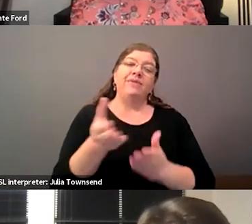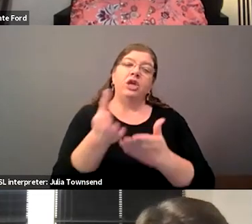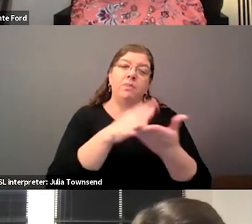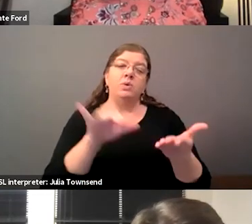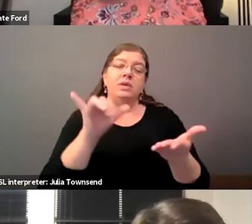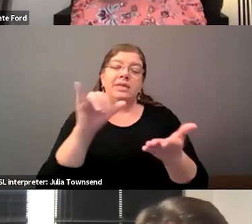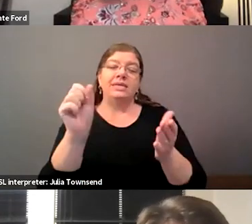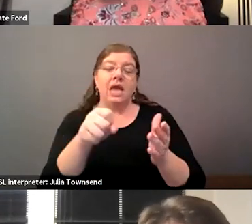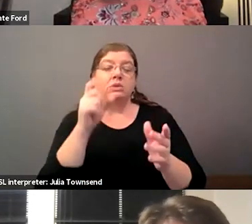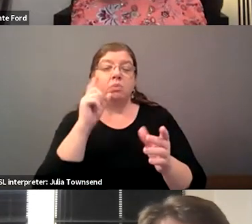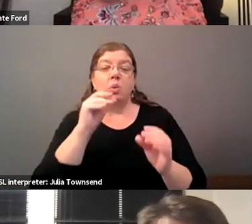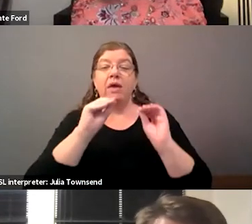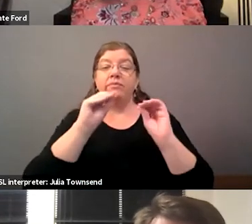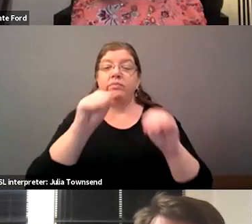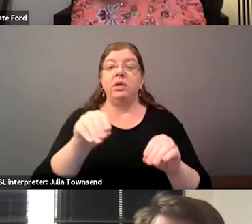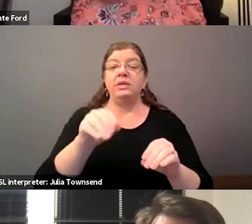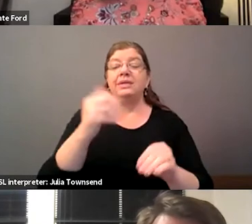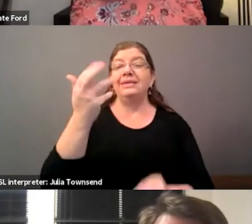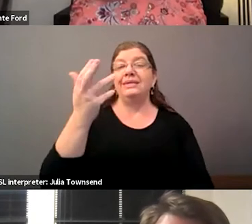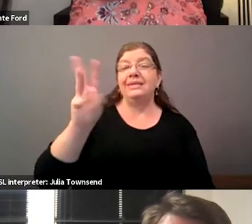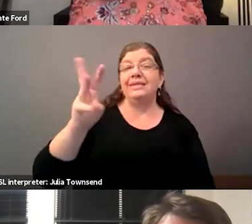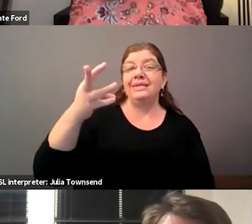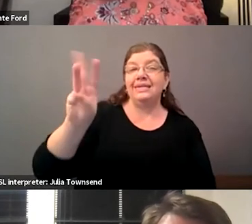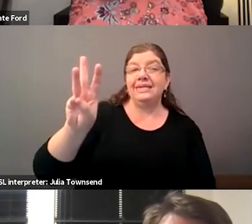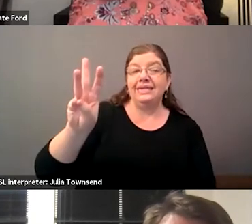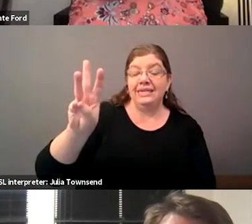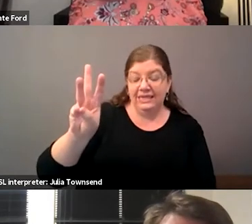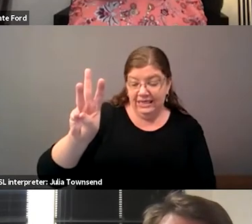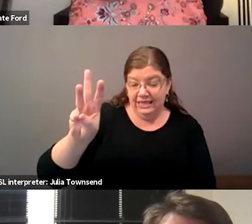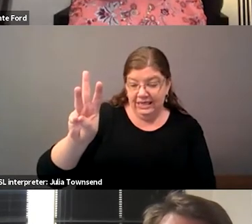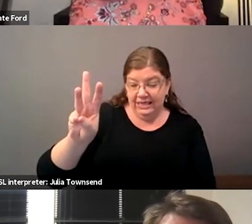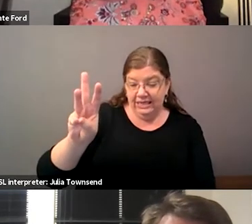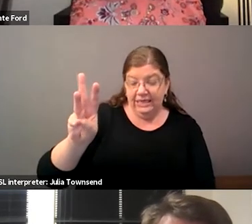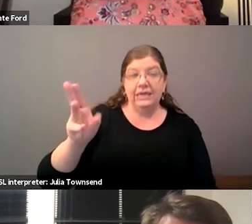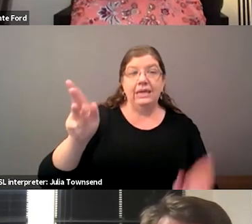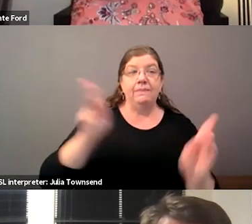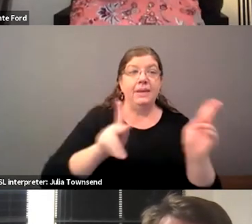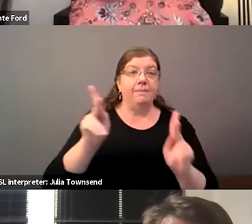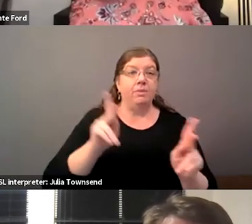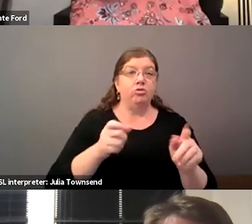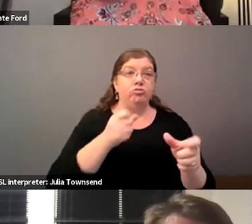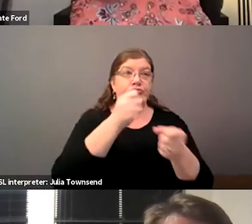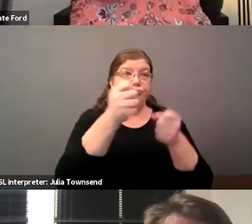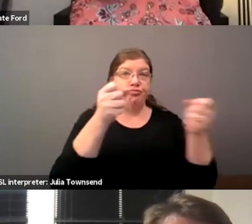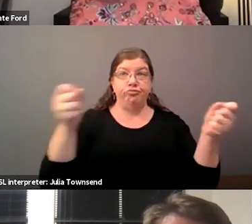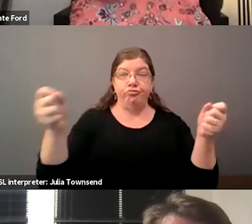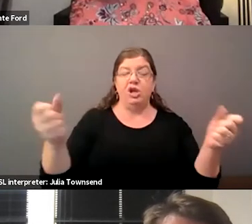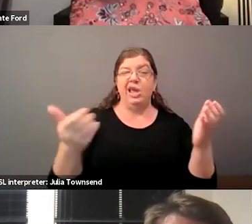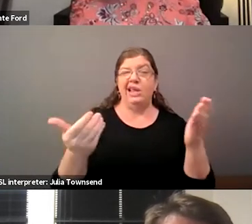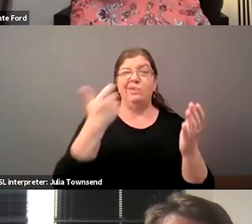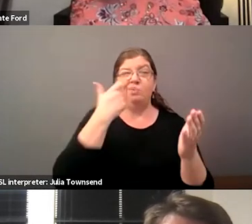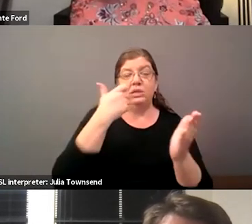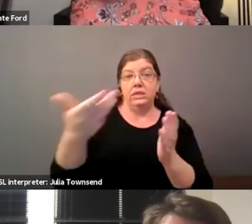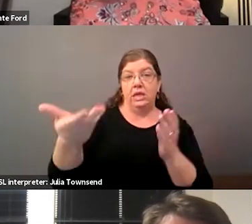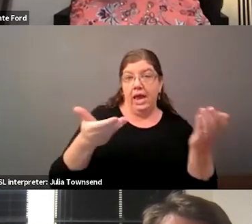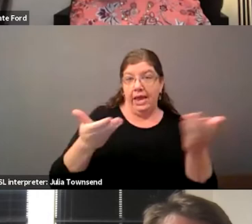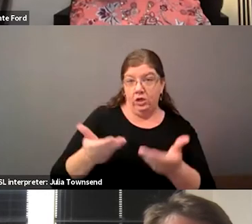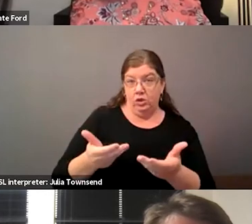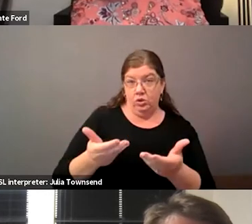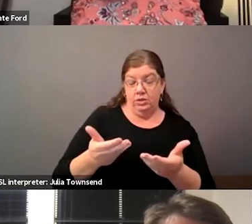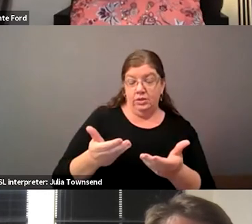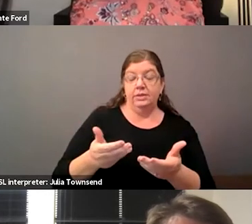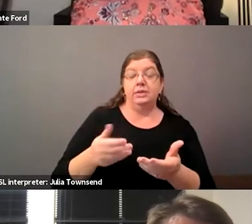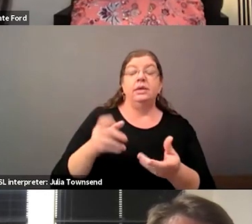placed 16 bodies so far at our schools new hires and i do have